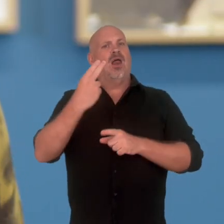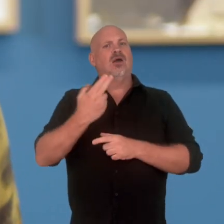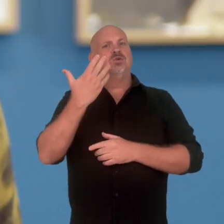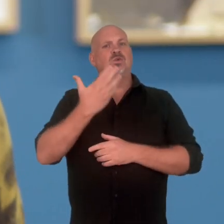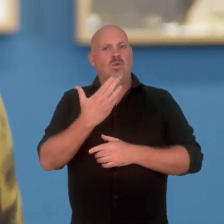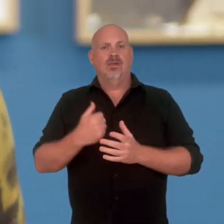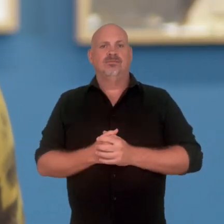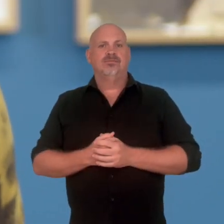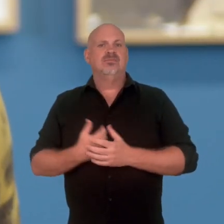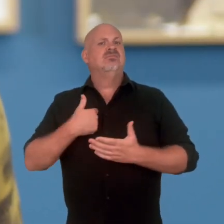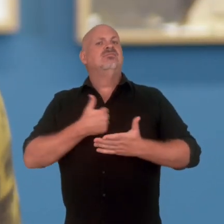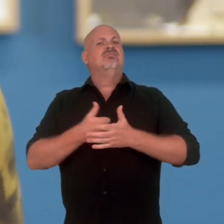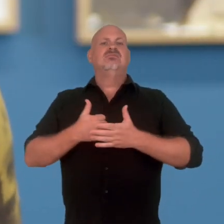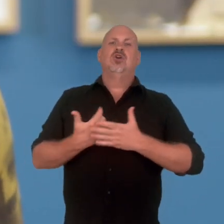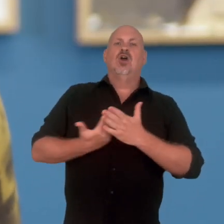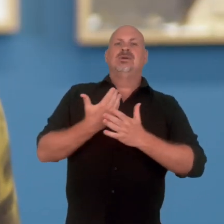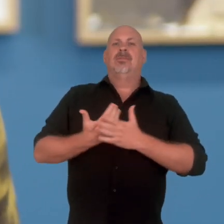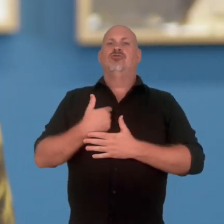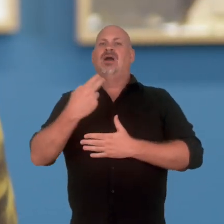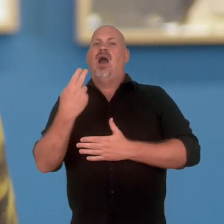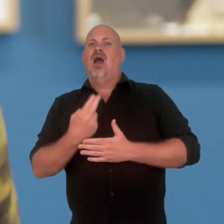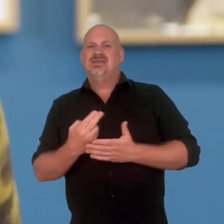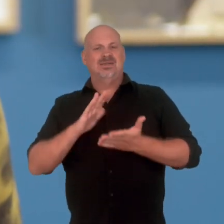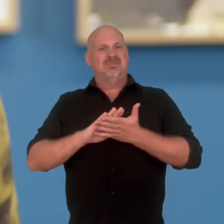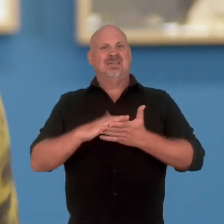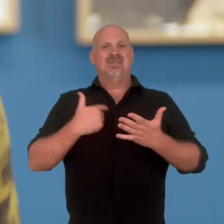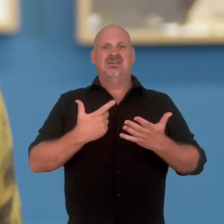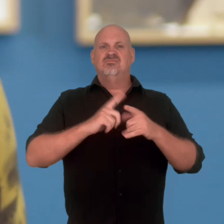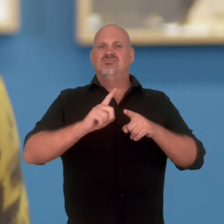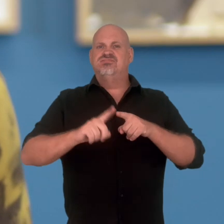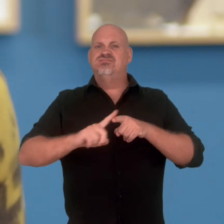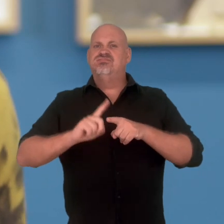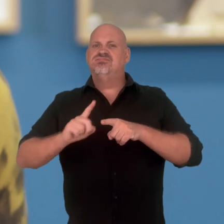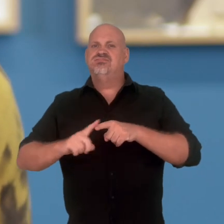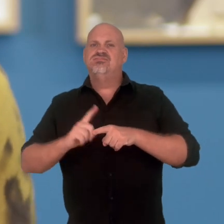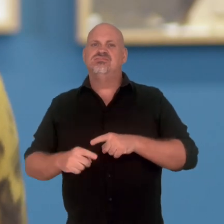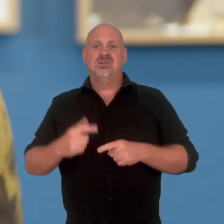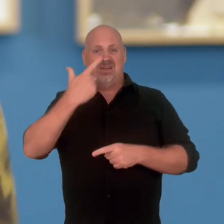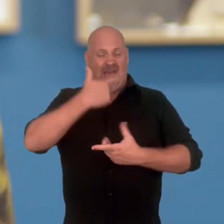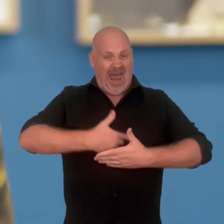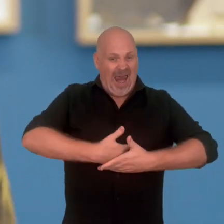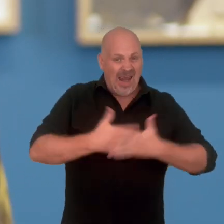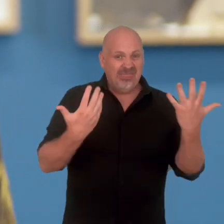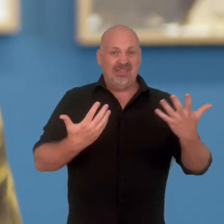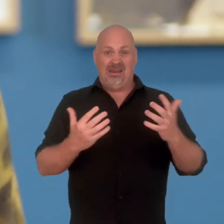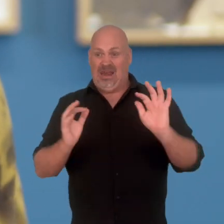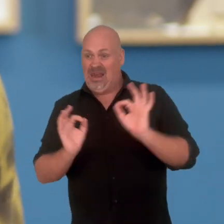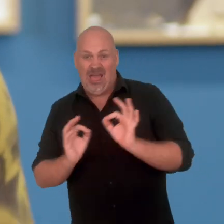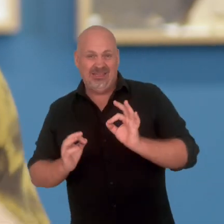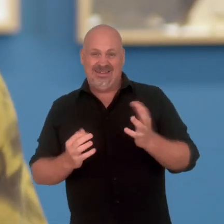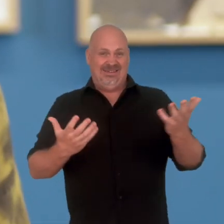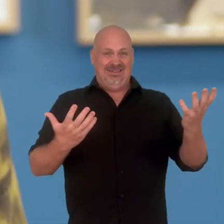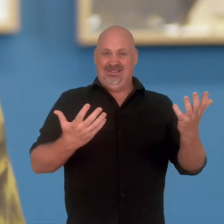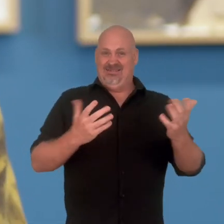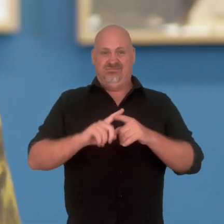artist, so that means I make all kinds of different work, and sometimes it can be about anything or even nothing. And so instead